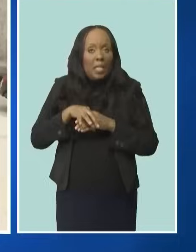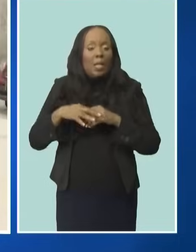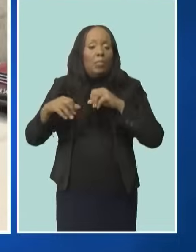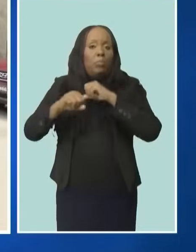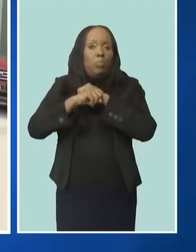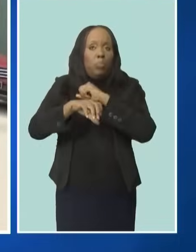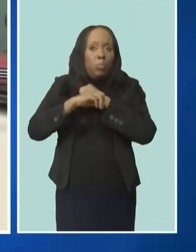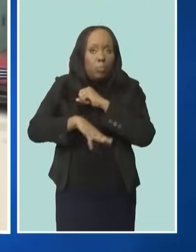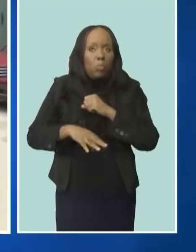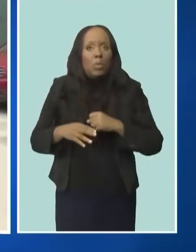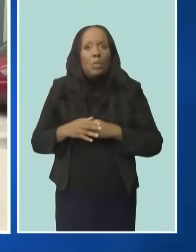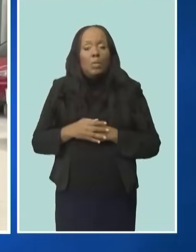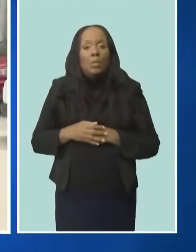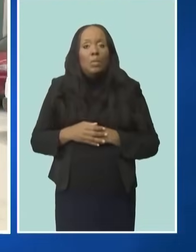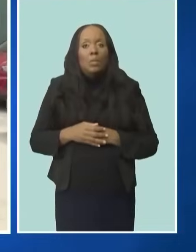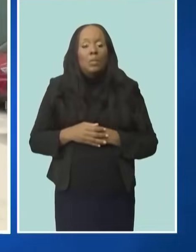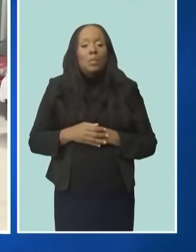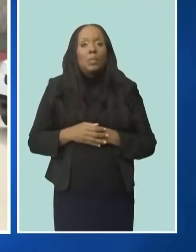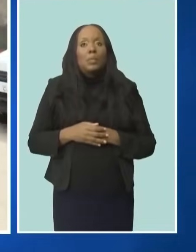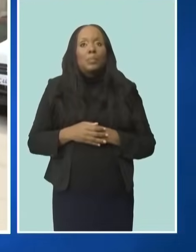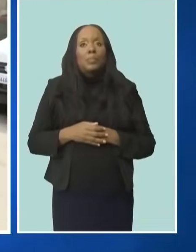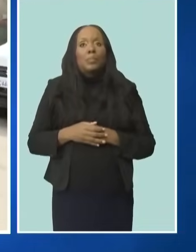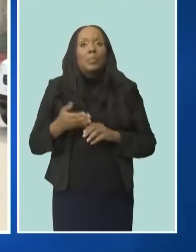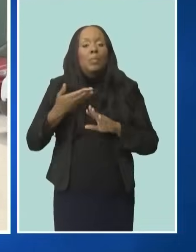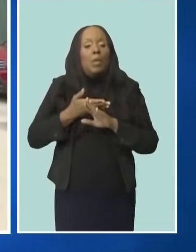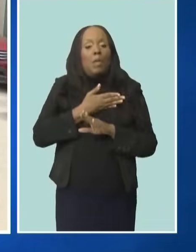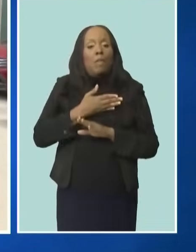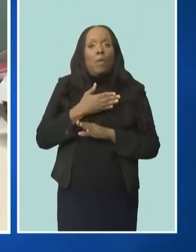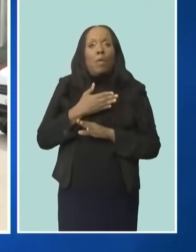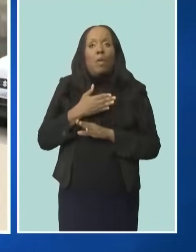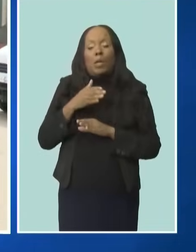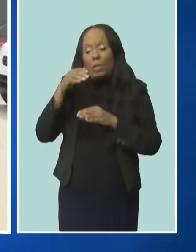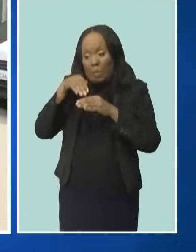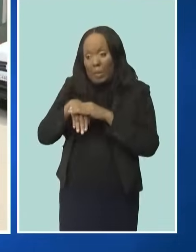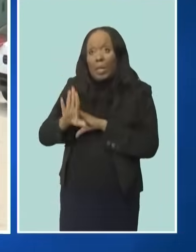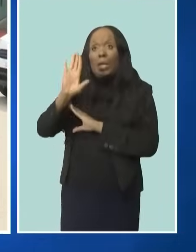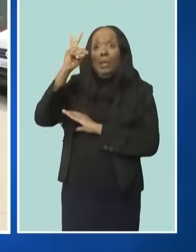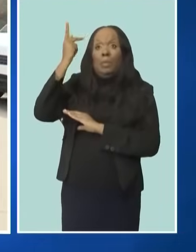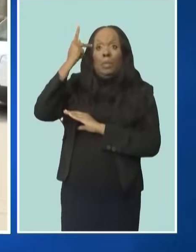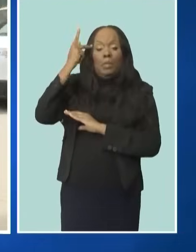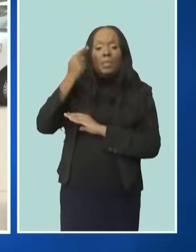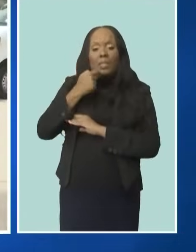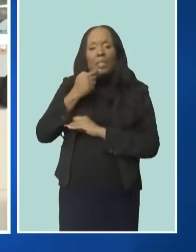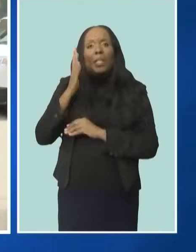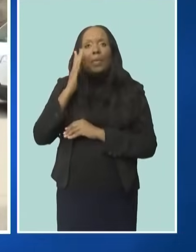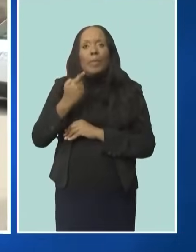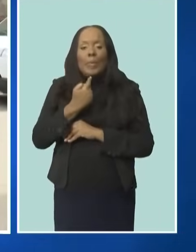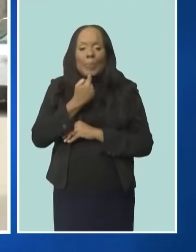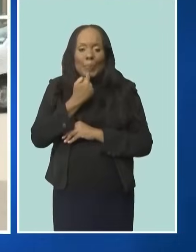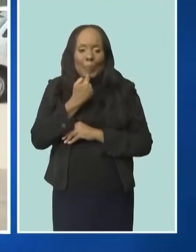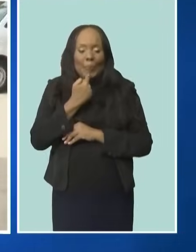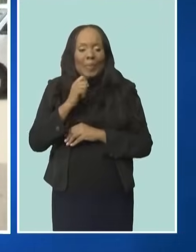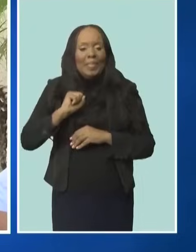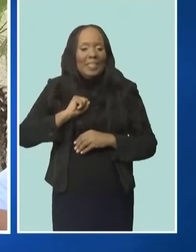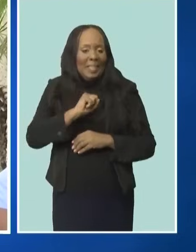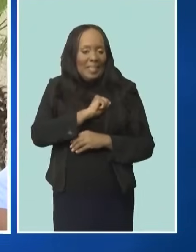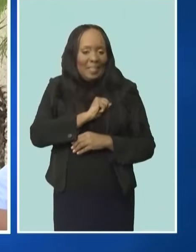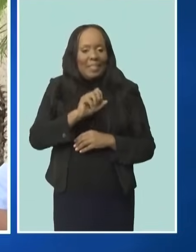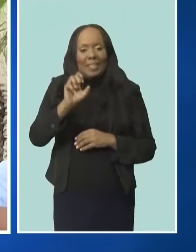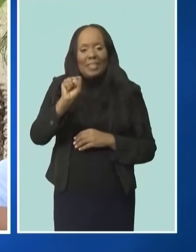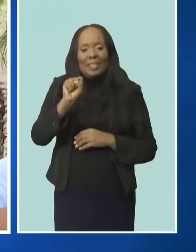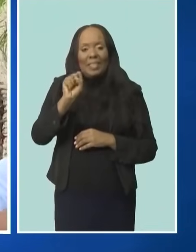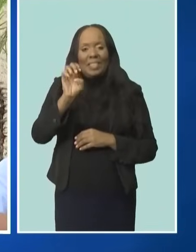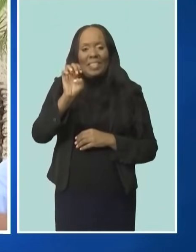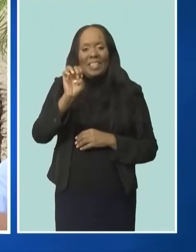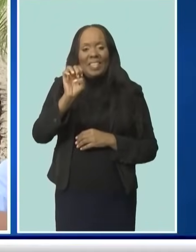campaign. And just before walking to the lower chamber, Minister Blackman admitted he will miss the upper house. What it did was